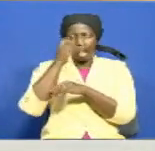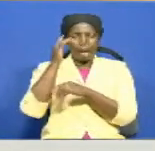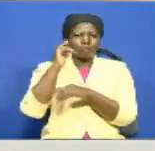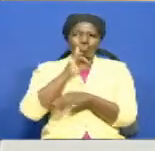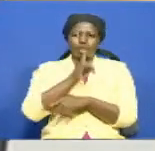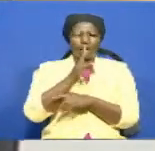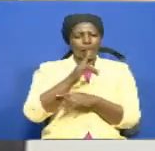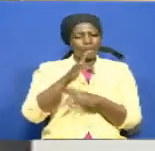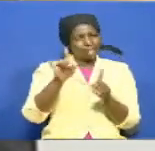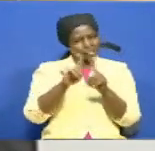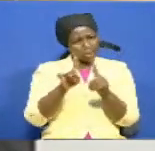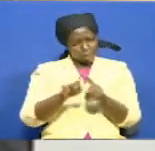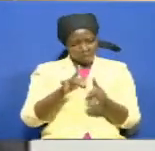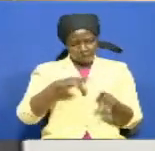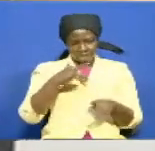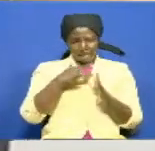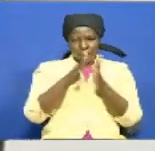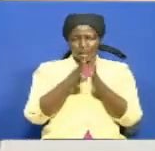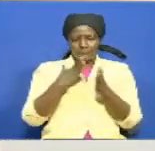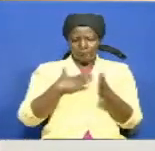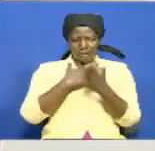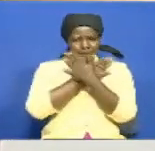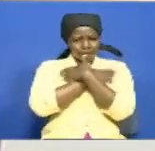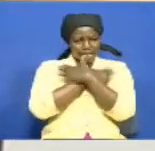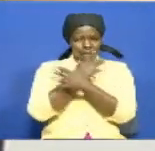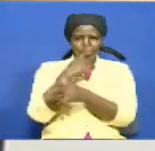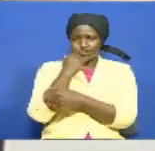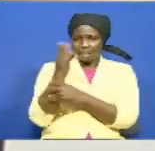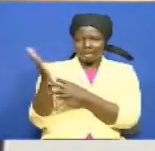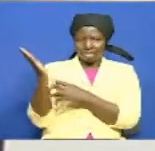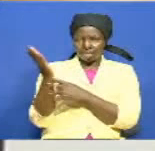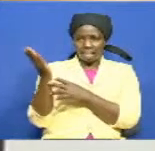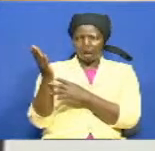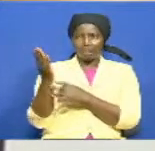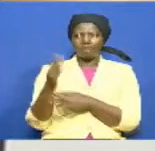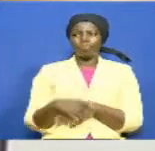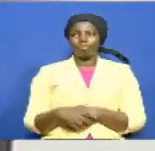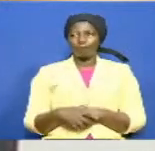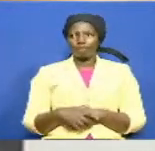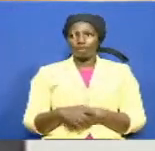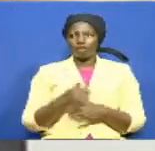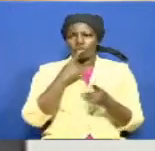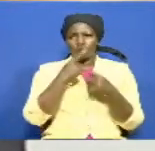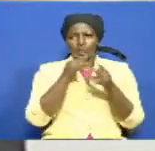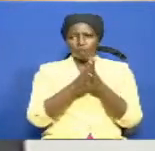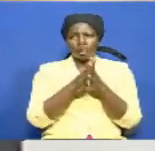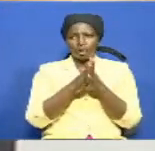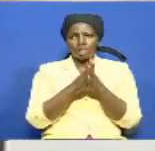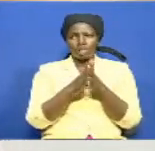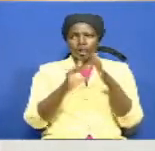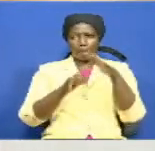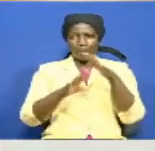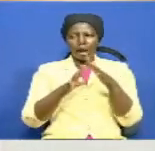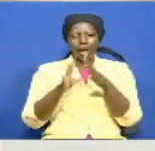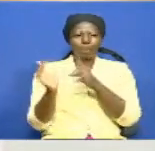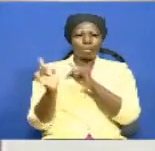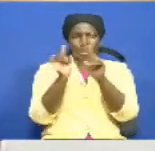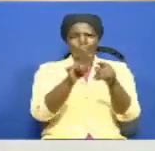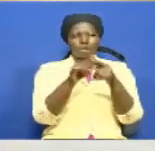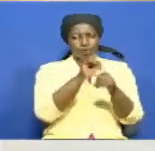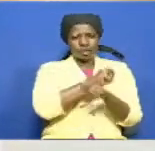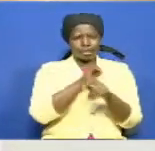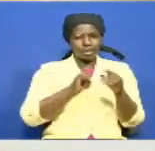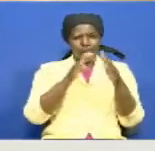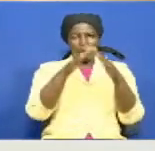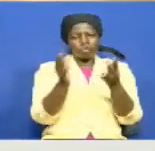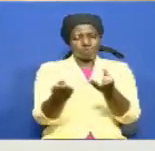colleagues that are behind me here. I've been talking to my minister this afternoon that I'm going to the State House to receive these devices that